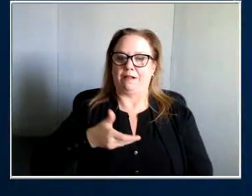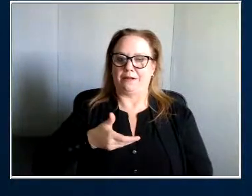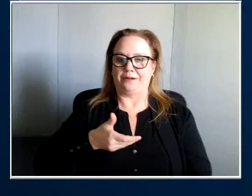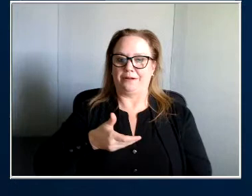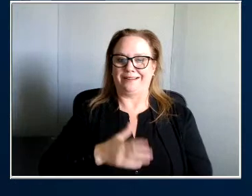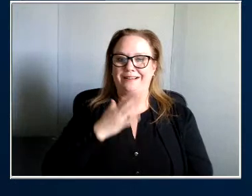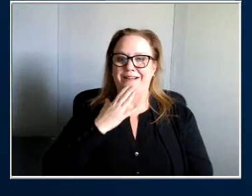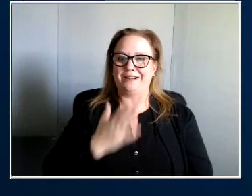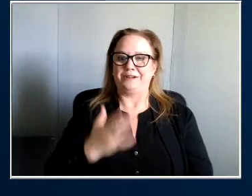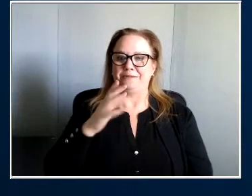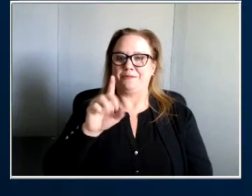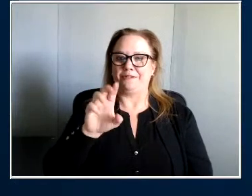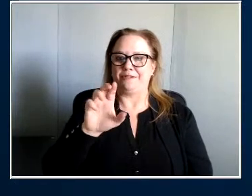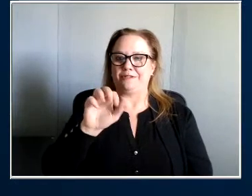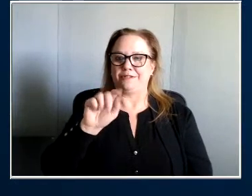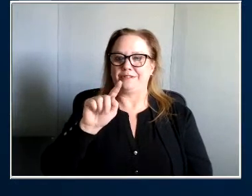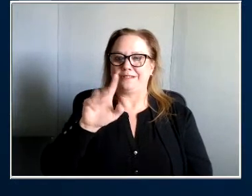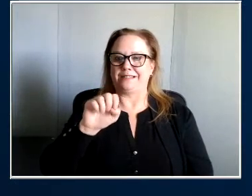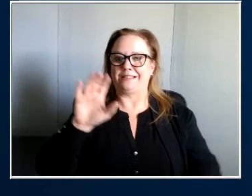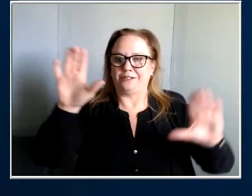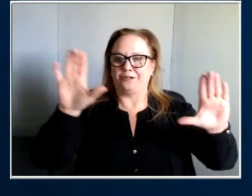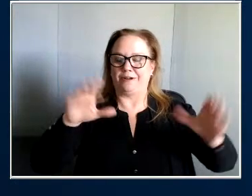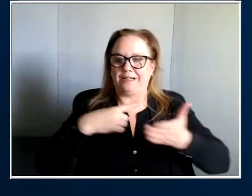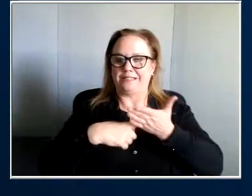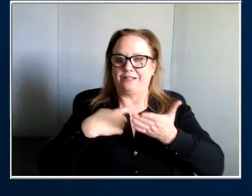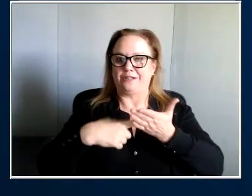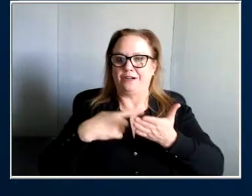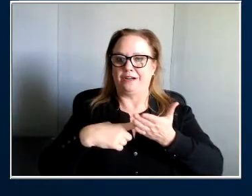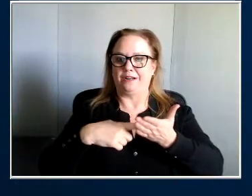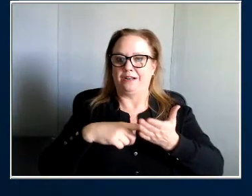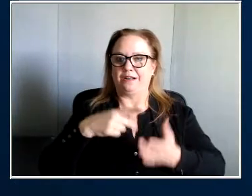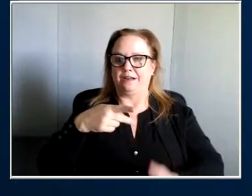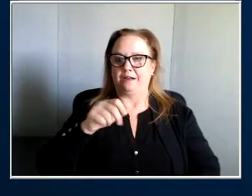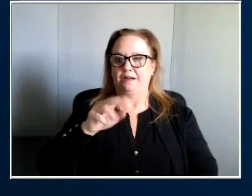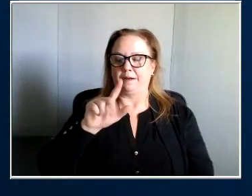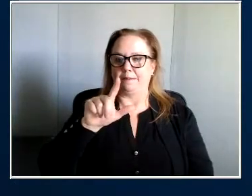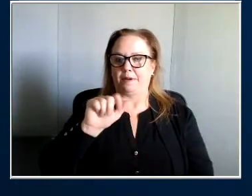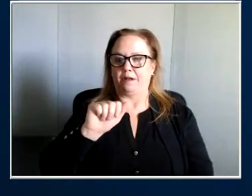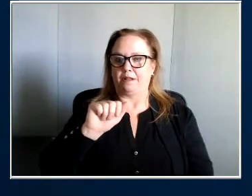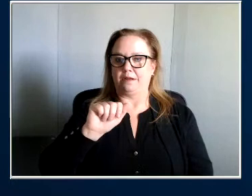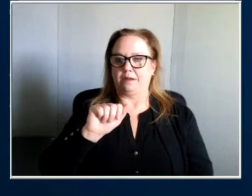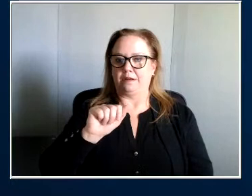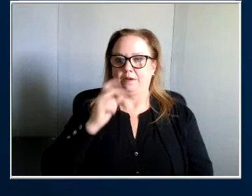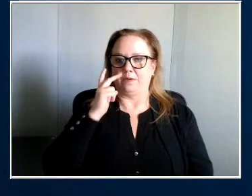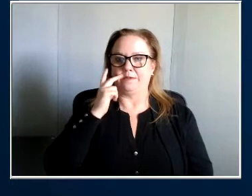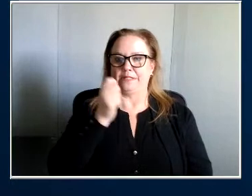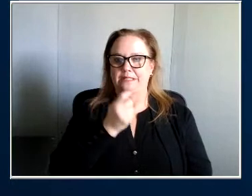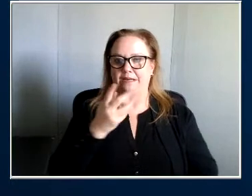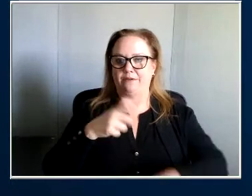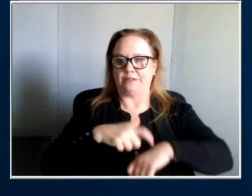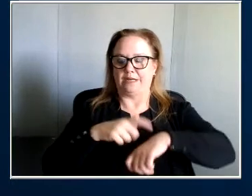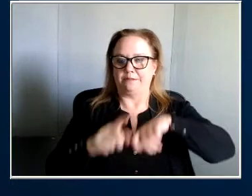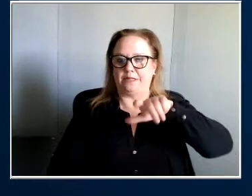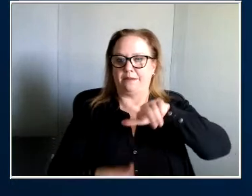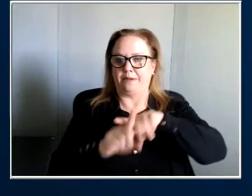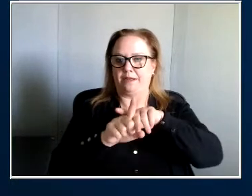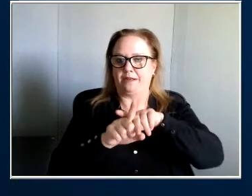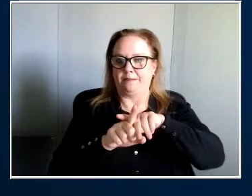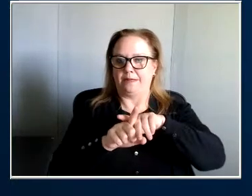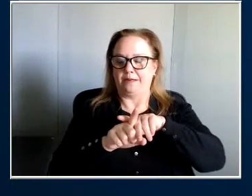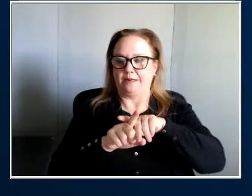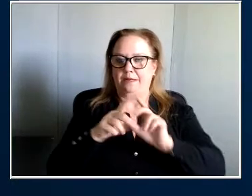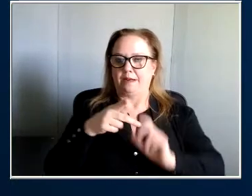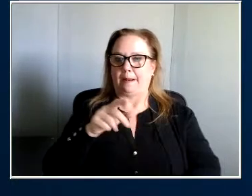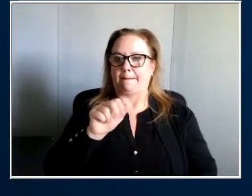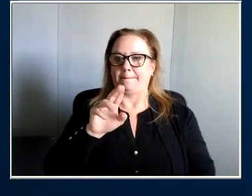Dr. Stites. Such a great discussion. We have a question from Paula, and this is one that we've seen a few times come across our chat feed. Paula wants